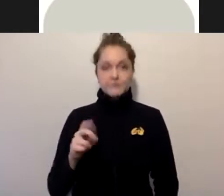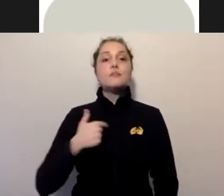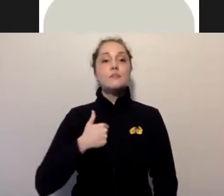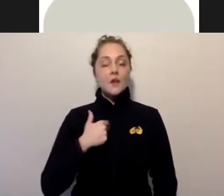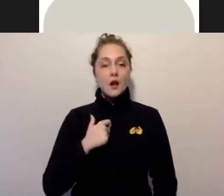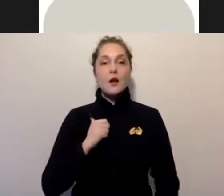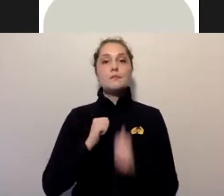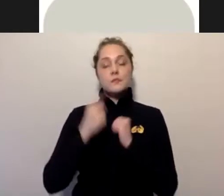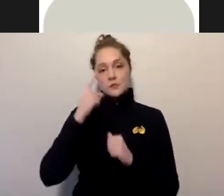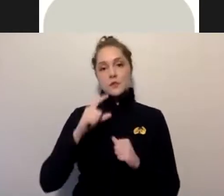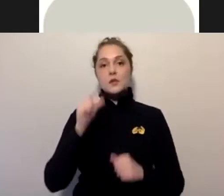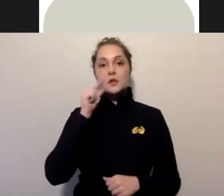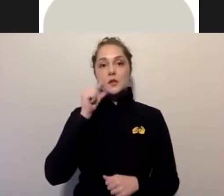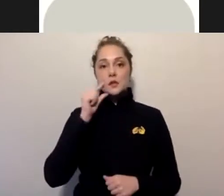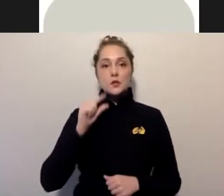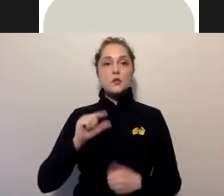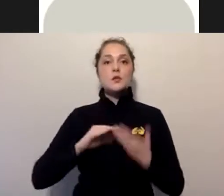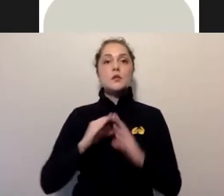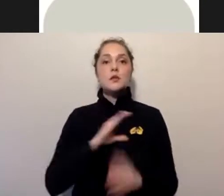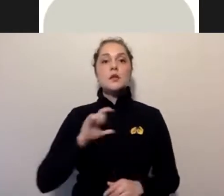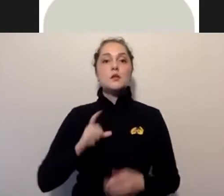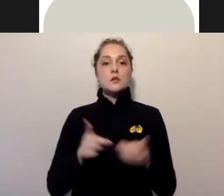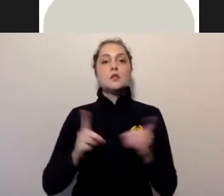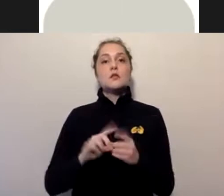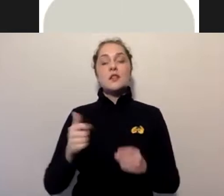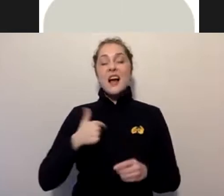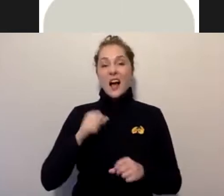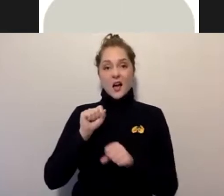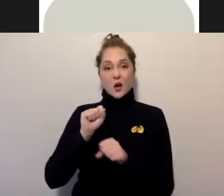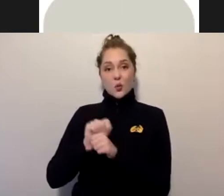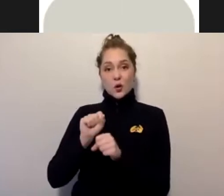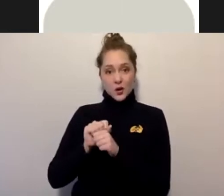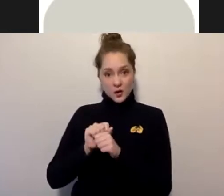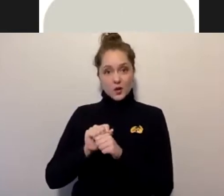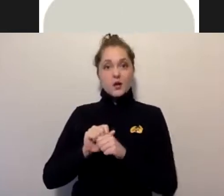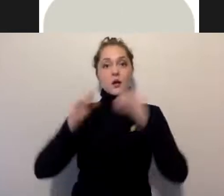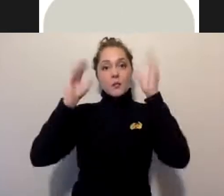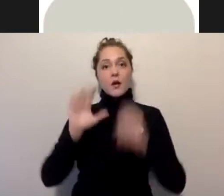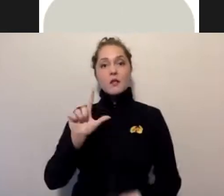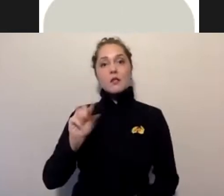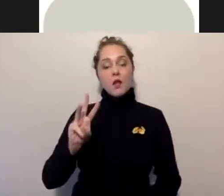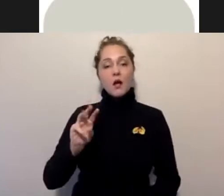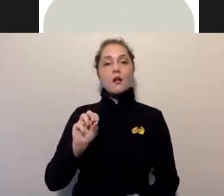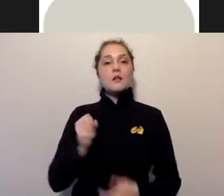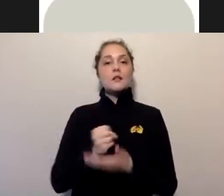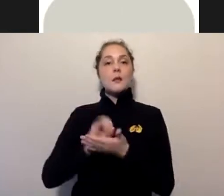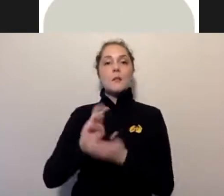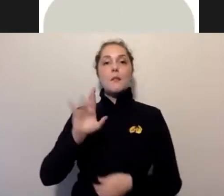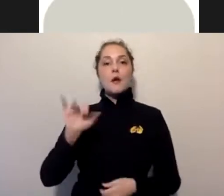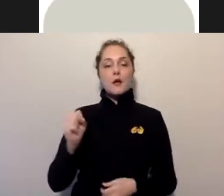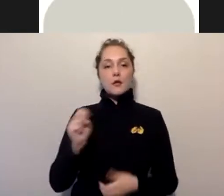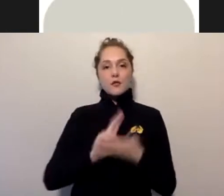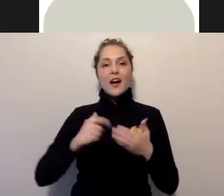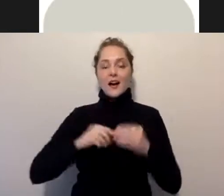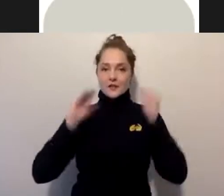San Antonio City Council in District 10. I am an adjunct professor of law at St. Mary's University, where I teach Texas criminal procedure, and